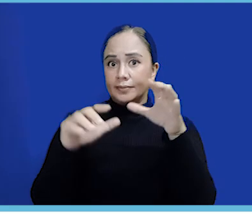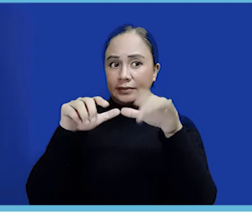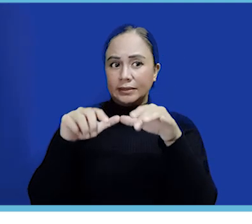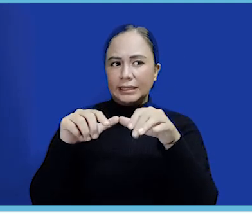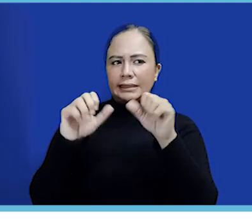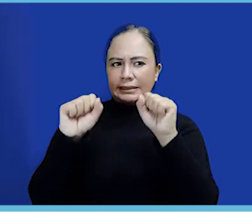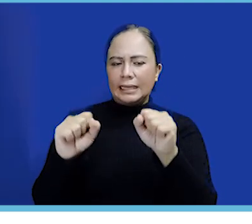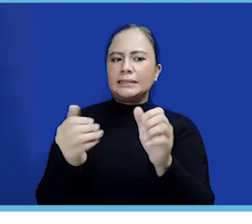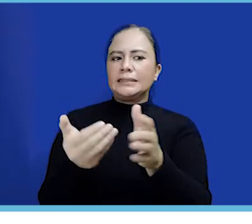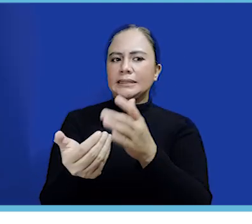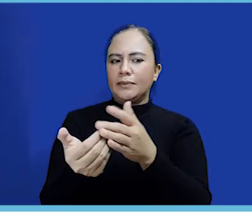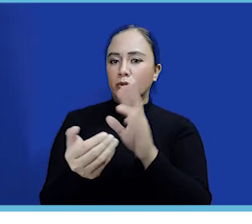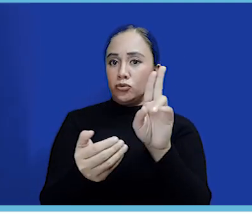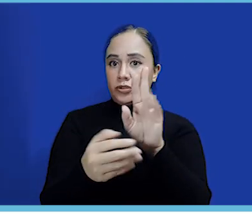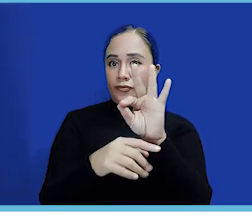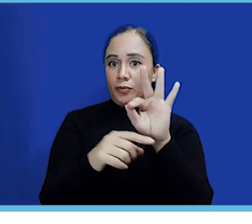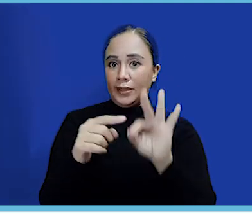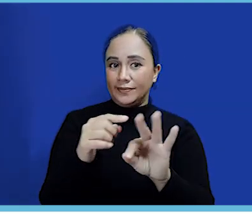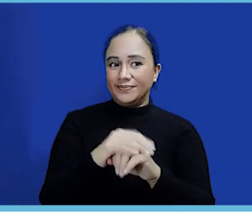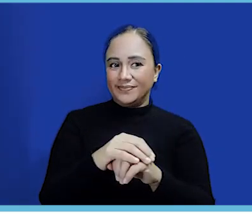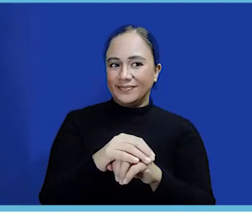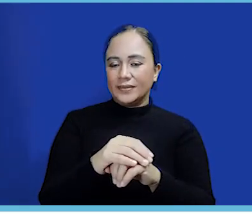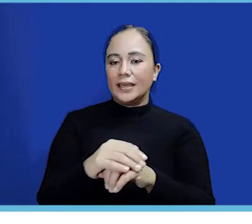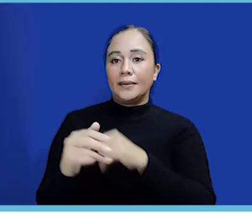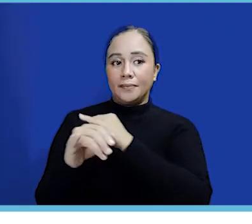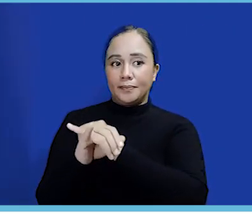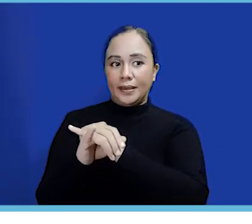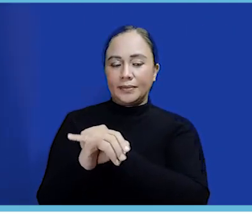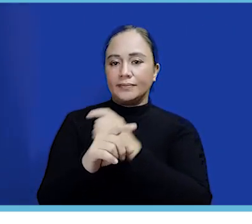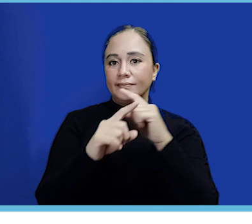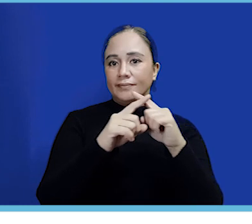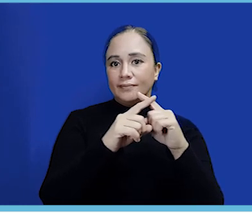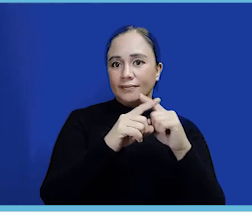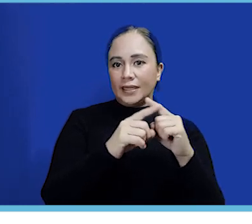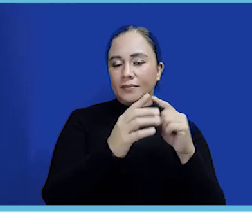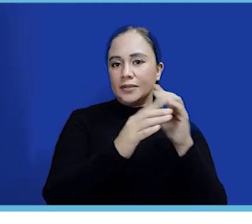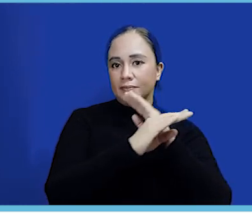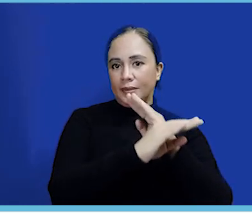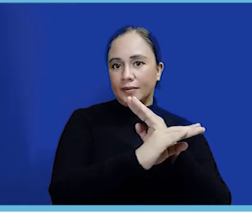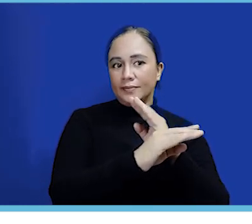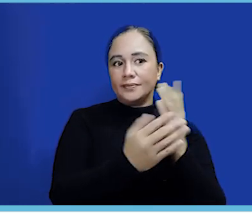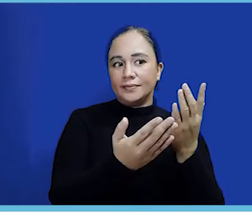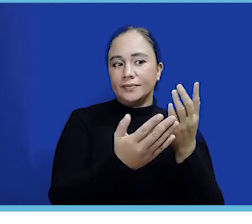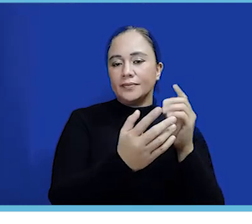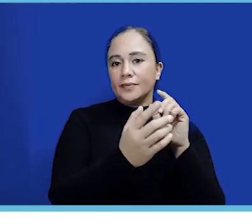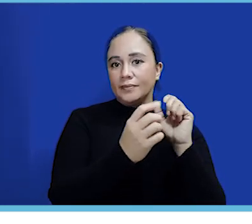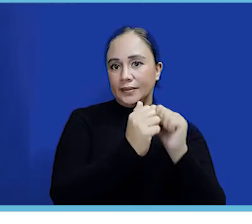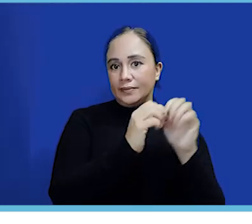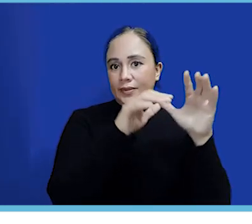of disability can be simplified using this formula. Impairment times barriers equals